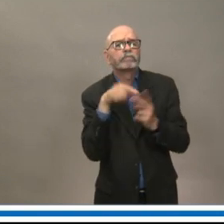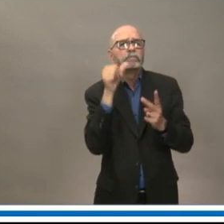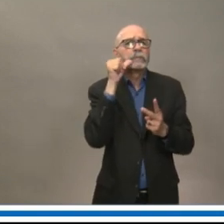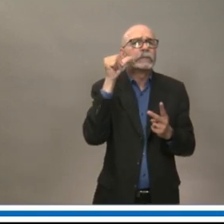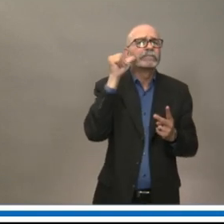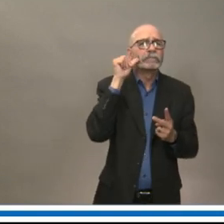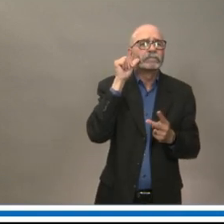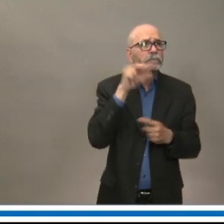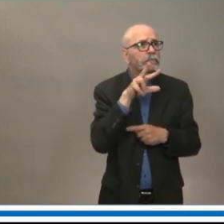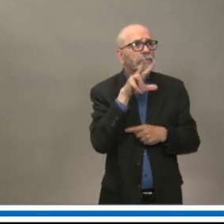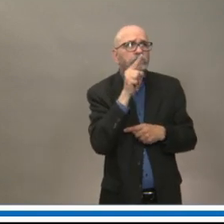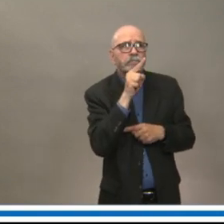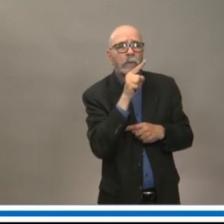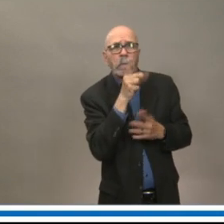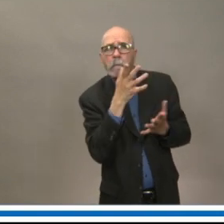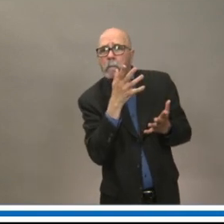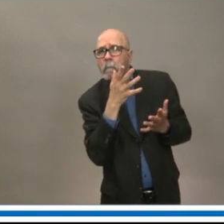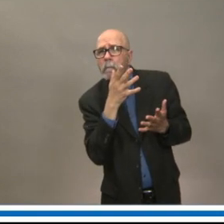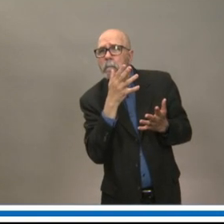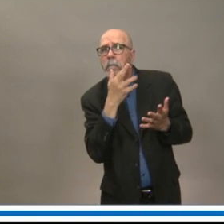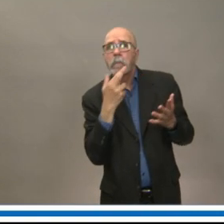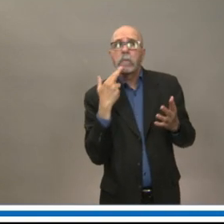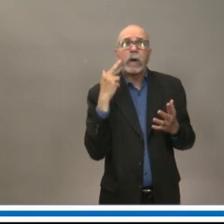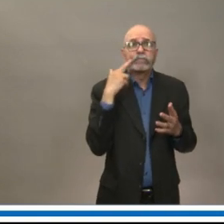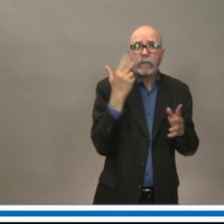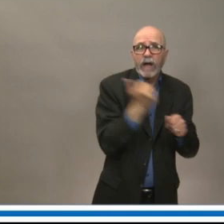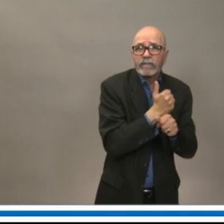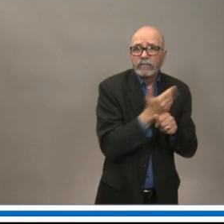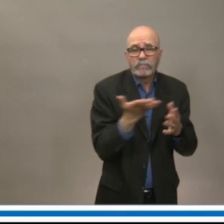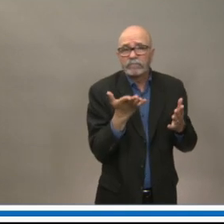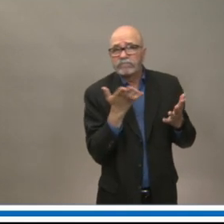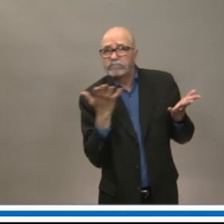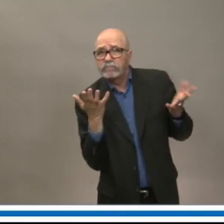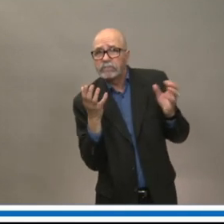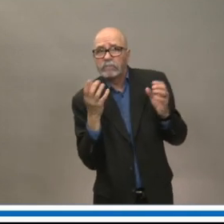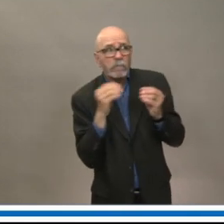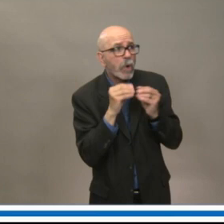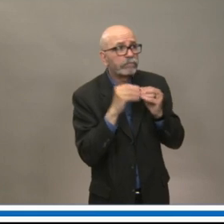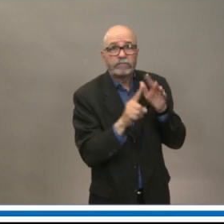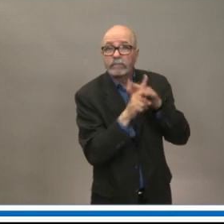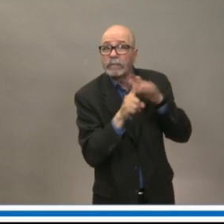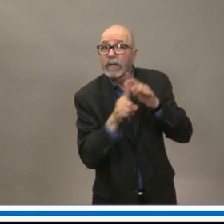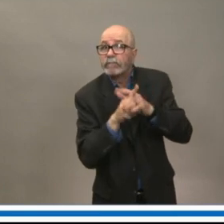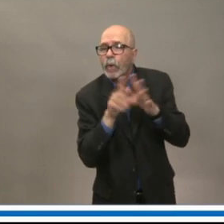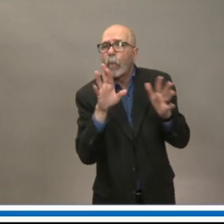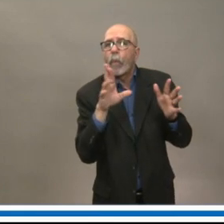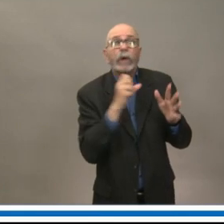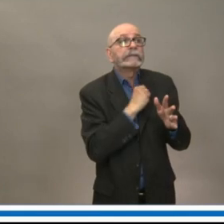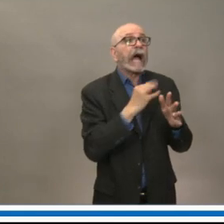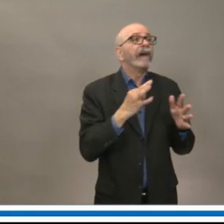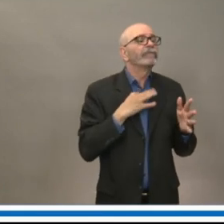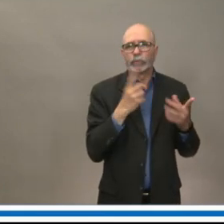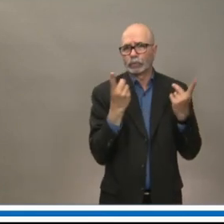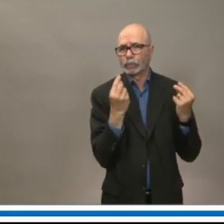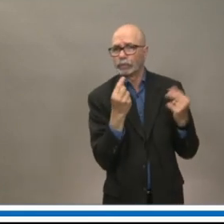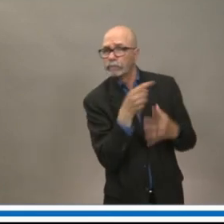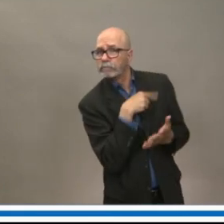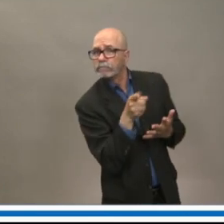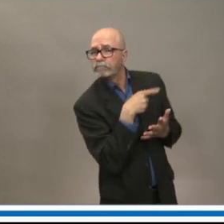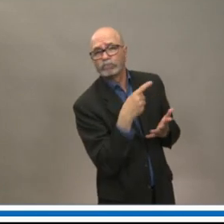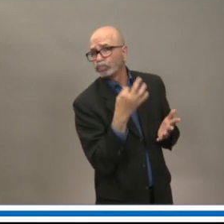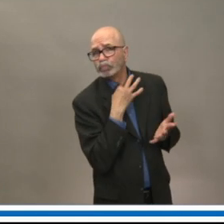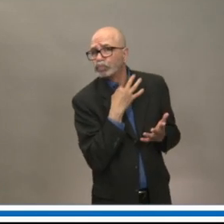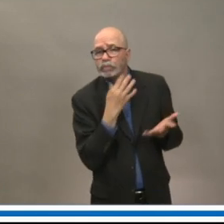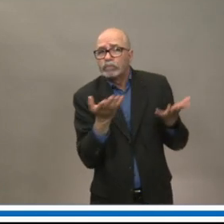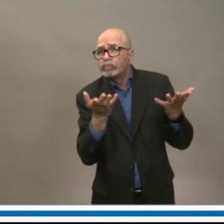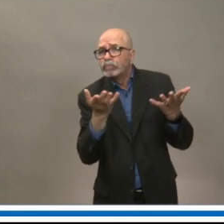to have COVID-19. I'm wondering if you have an update today on any additional residents or staff at Northwood that have potentially tested positive.